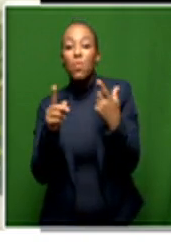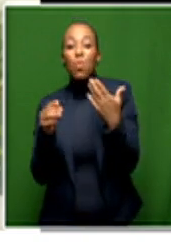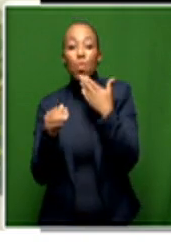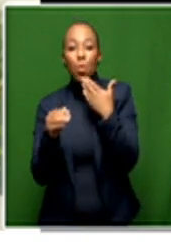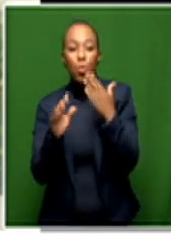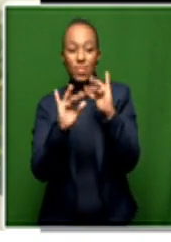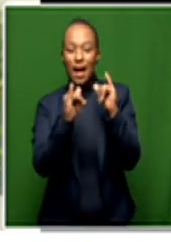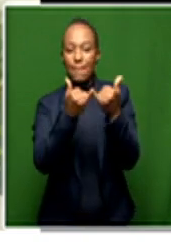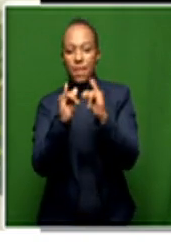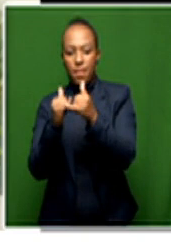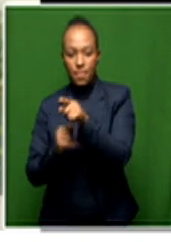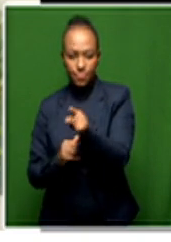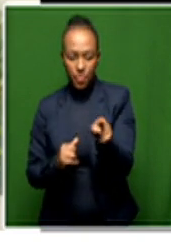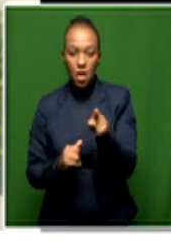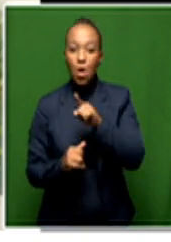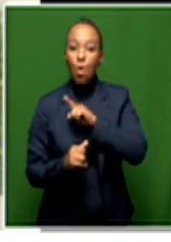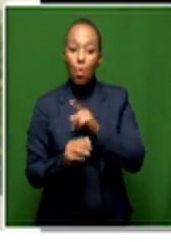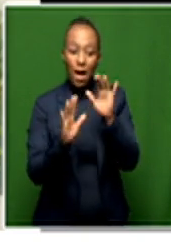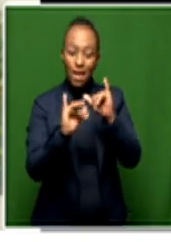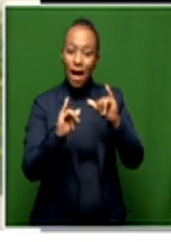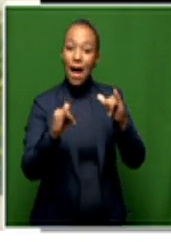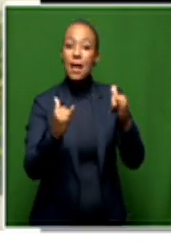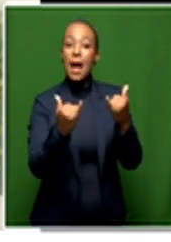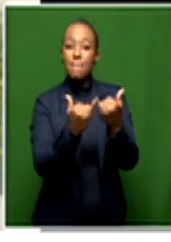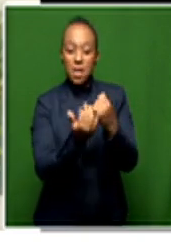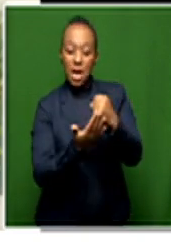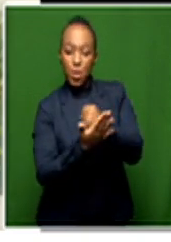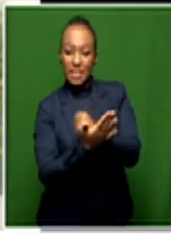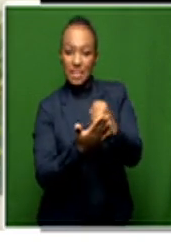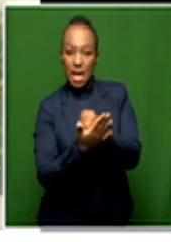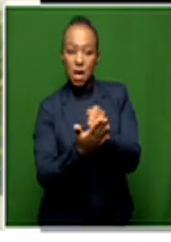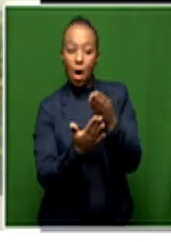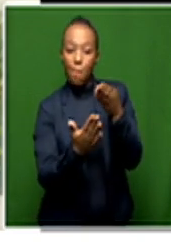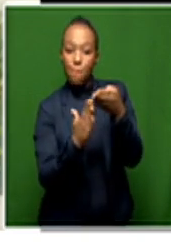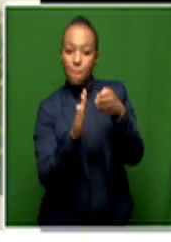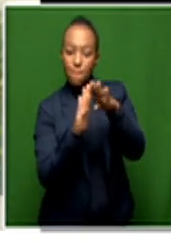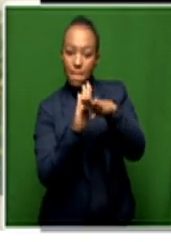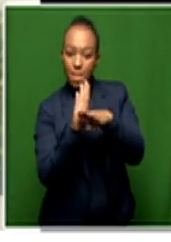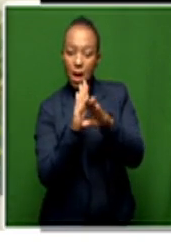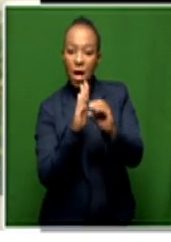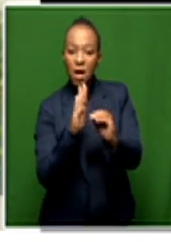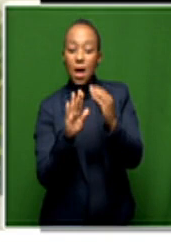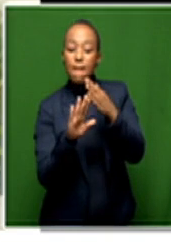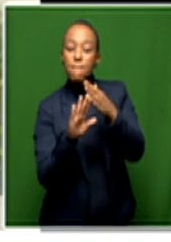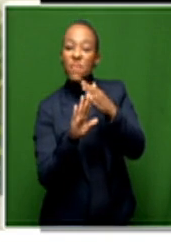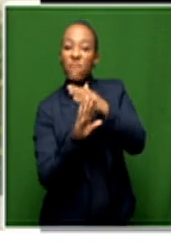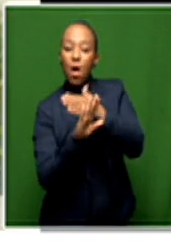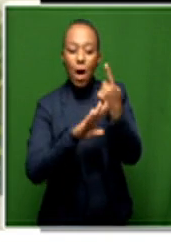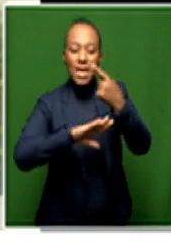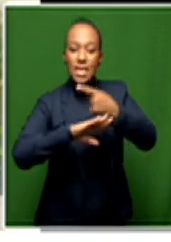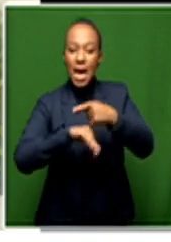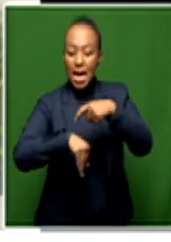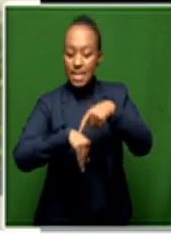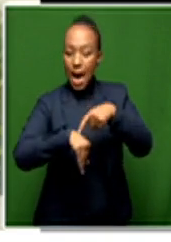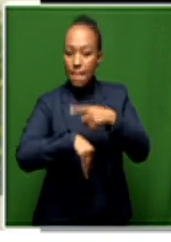others, companies being registered on the eve of the arrival of the vaccines. And so that puts at risk or